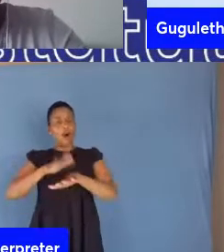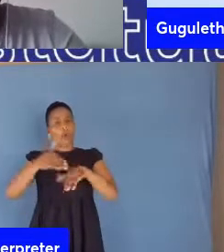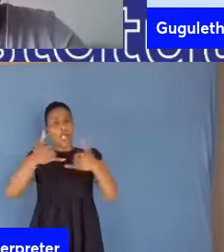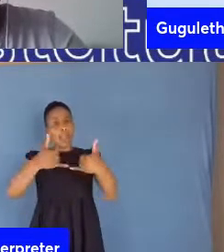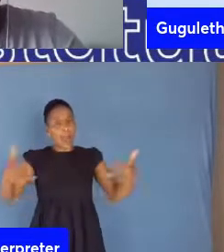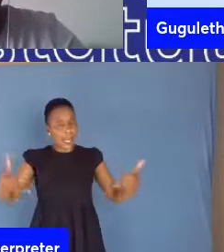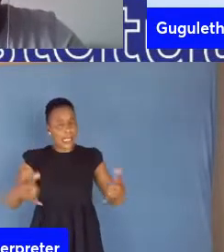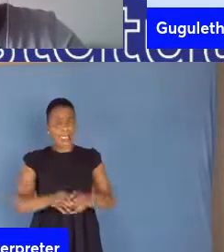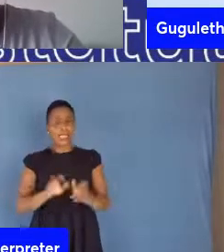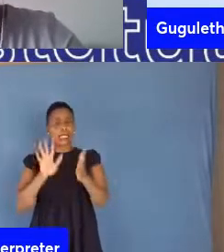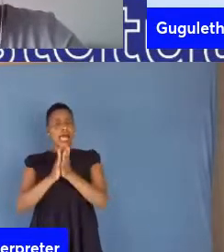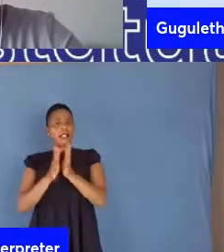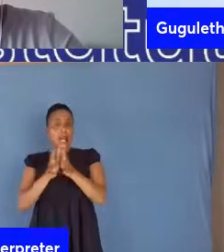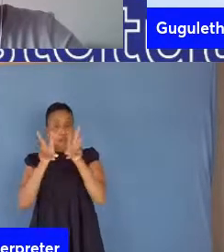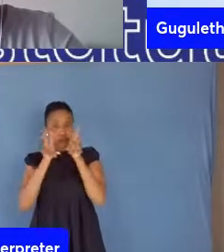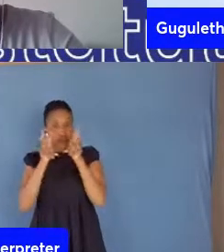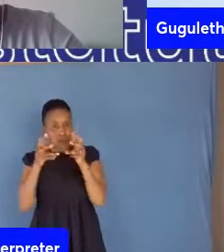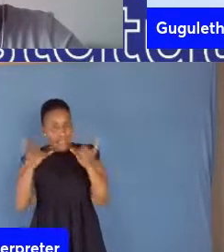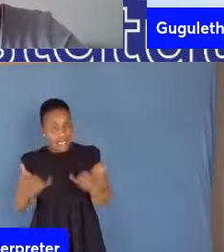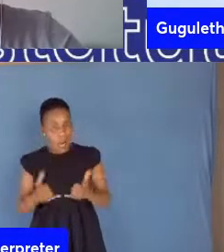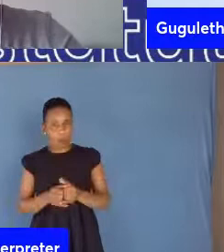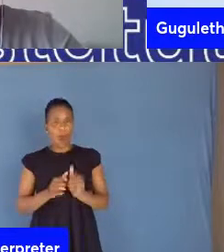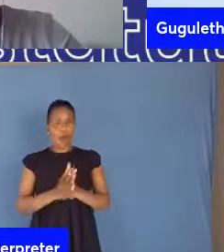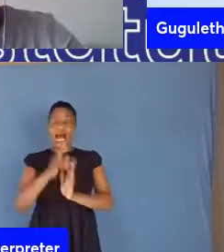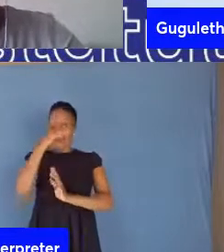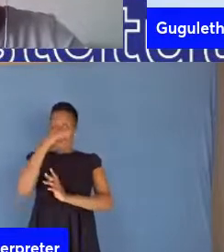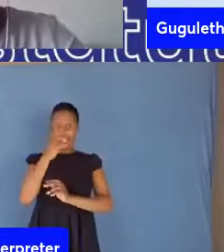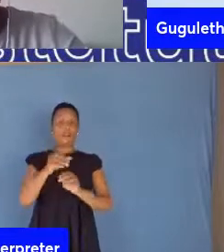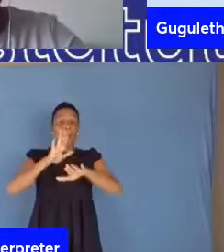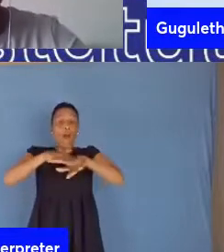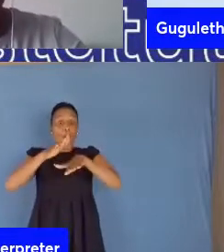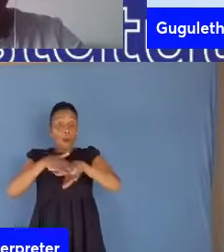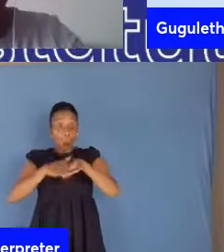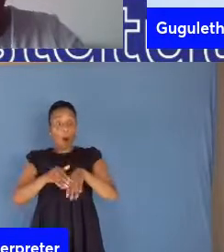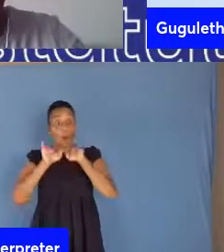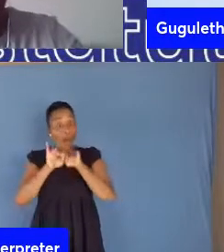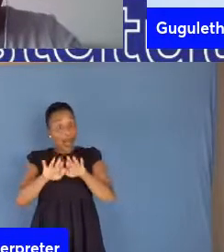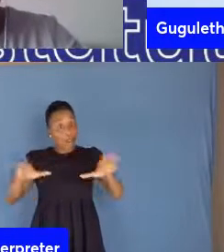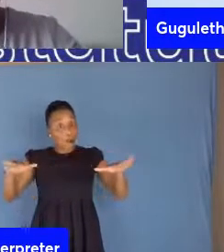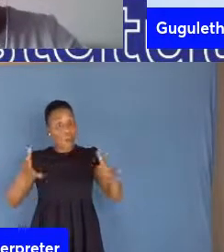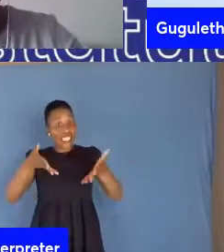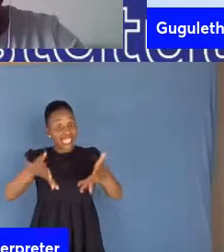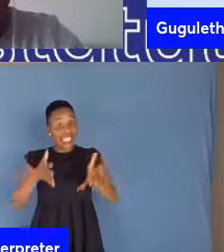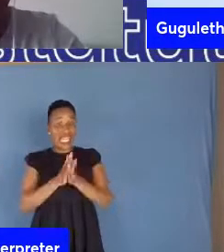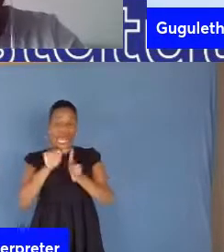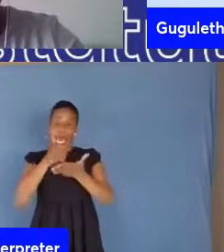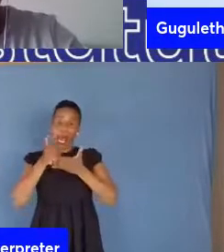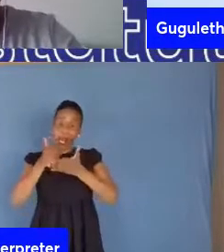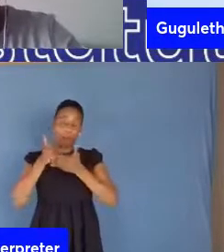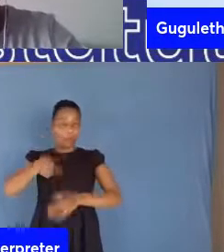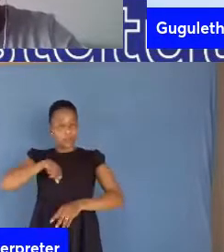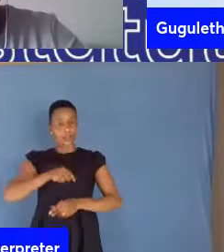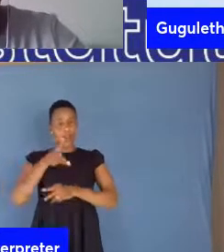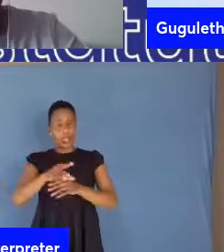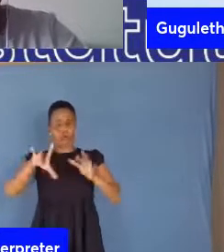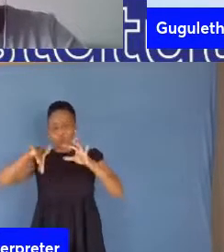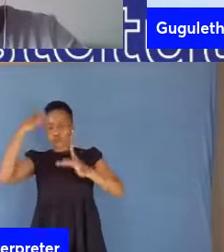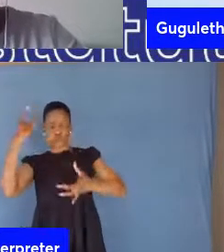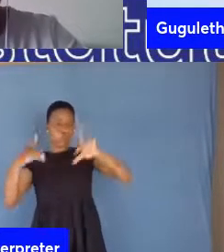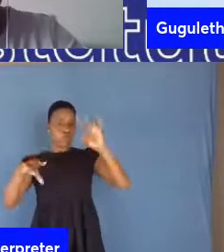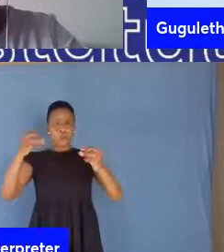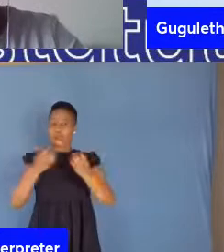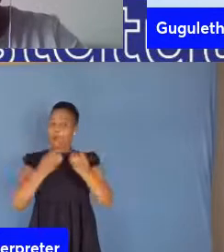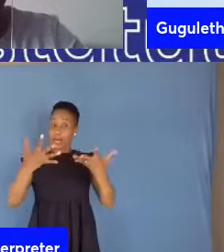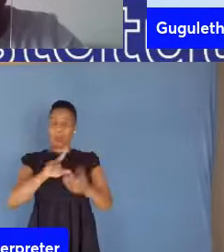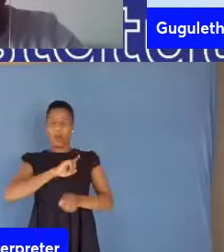really, I believe more platforms of this nature, of this fashion, would really help us to unpack so much, because I believe there's a lot